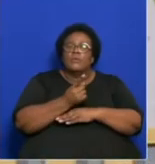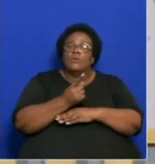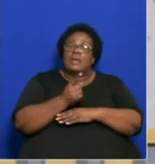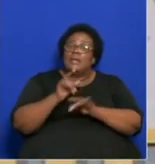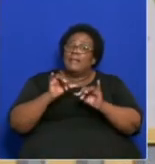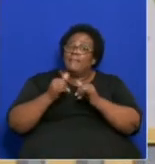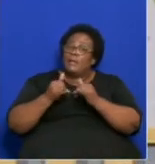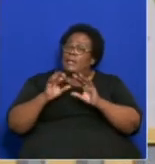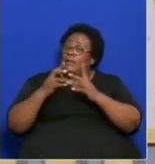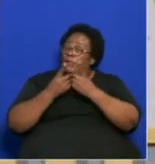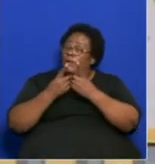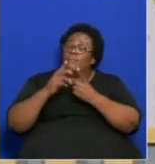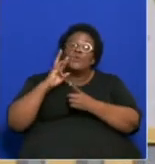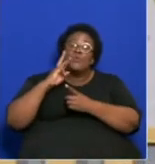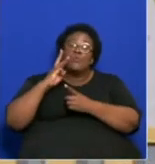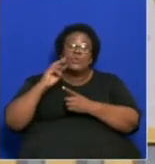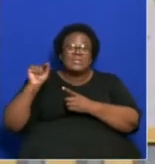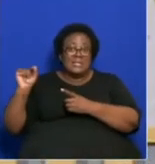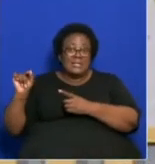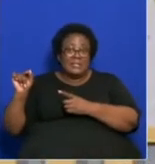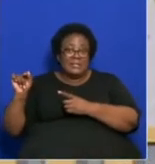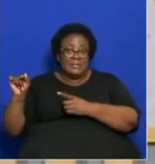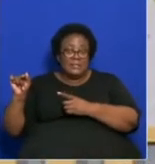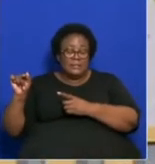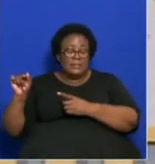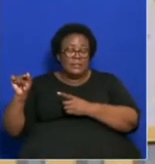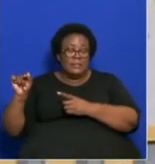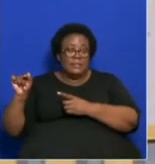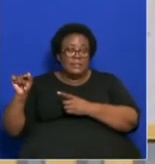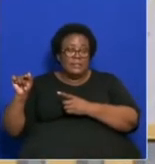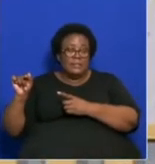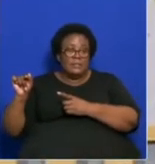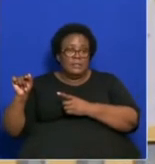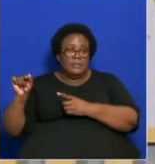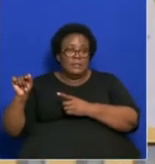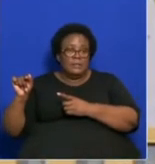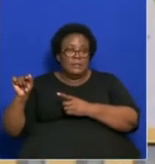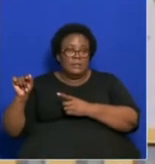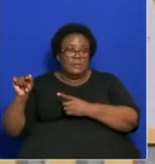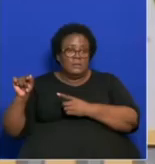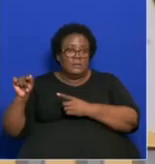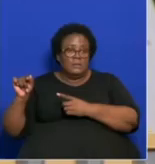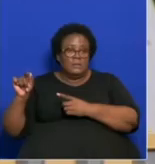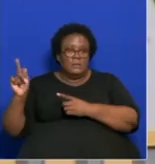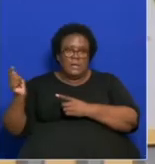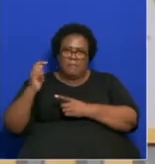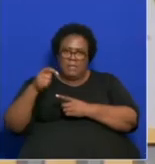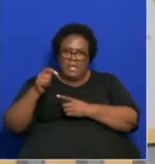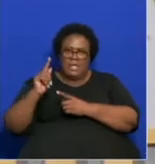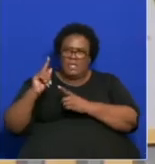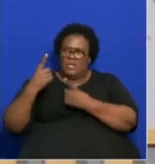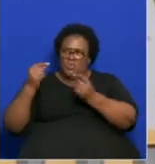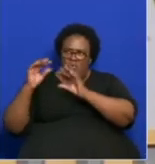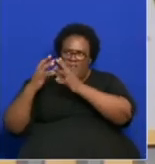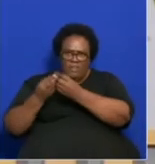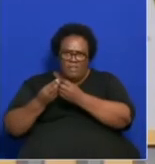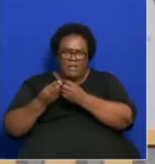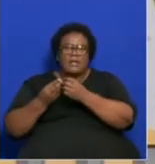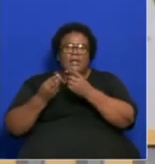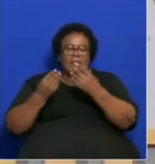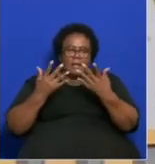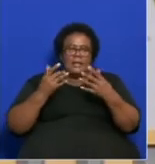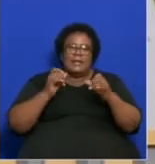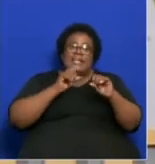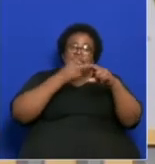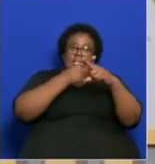right, the executive would take a decision, right, get